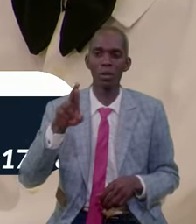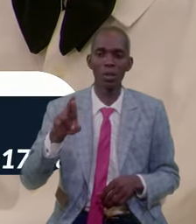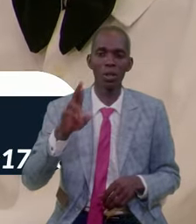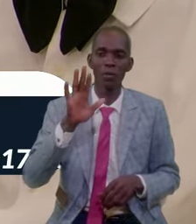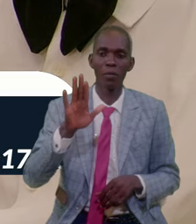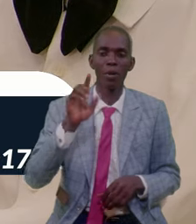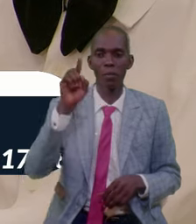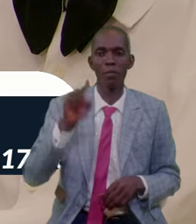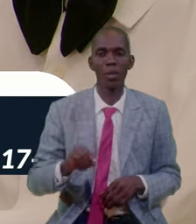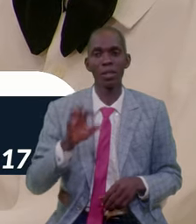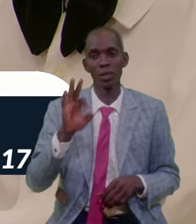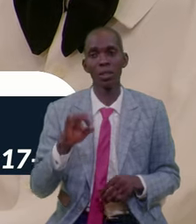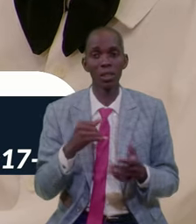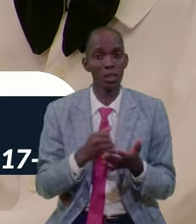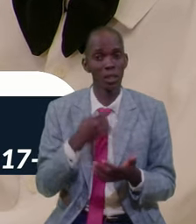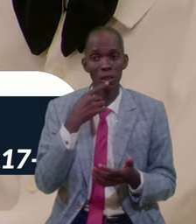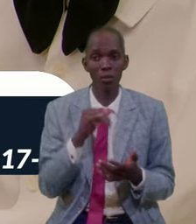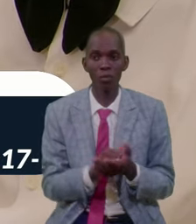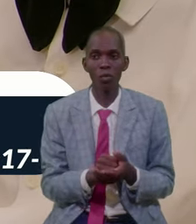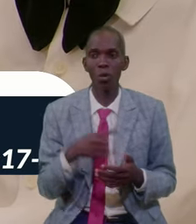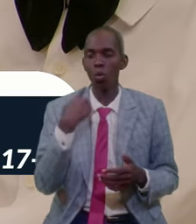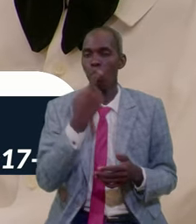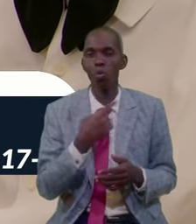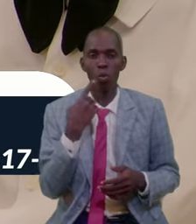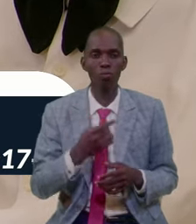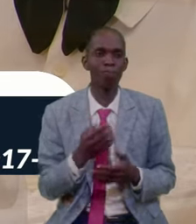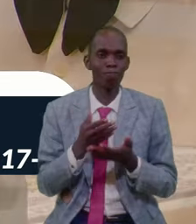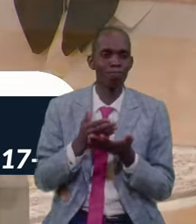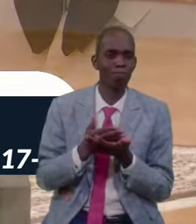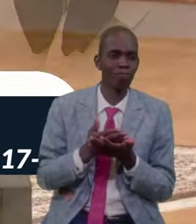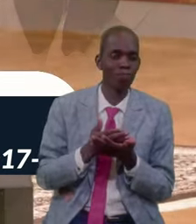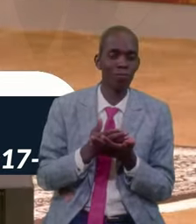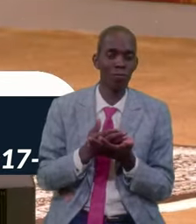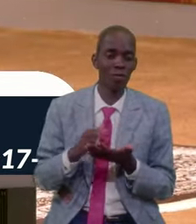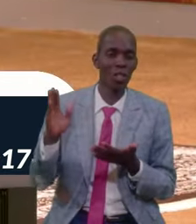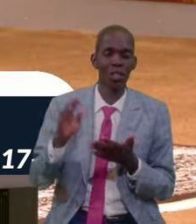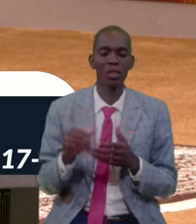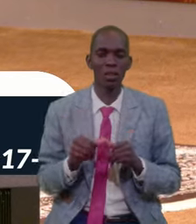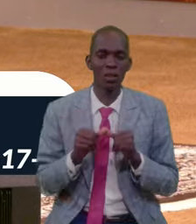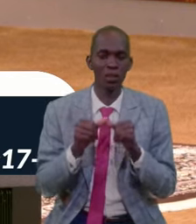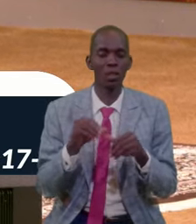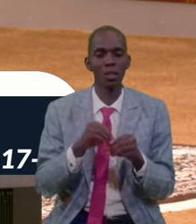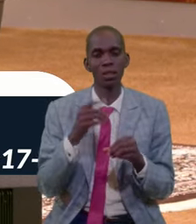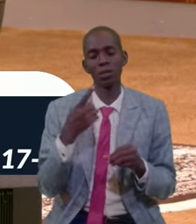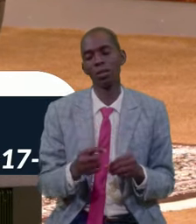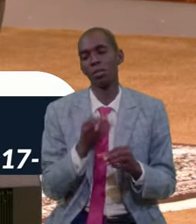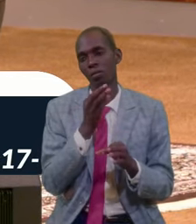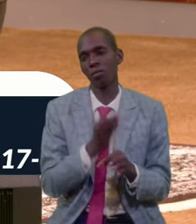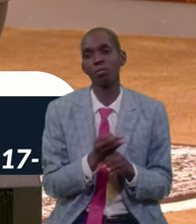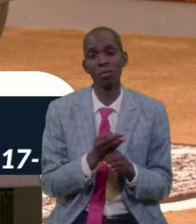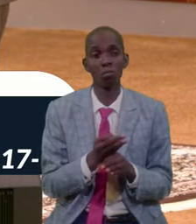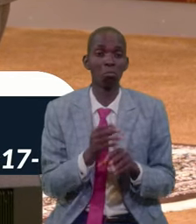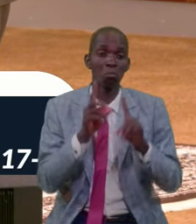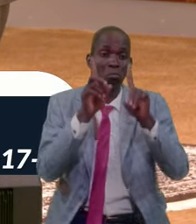it says, whom resist steadfast in the faith, the devil will come. Trials